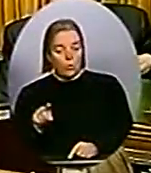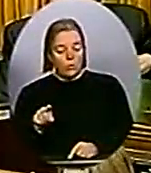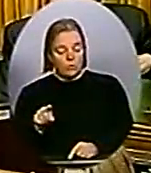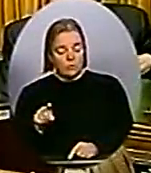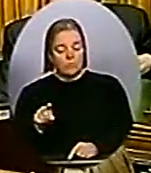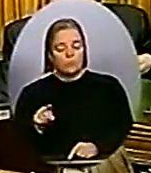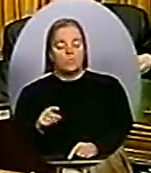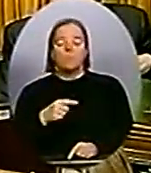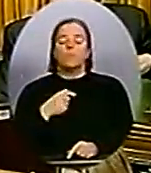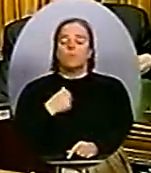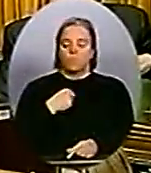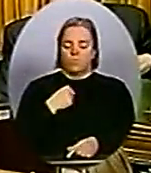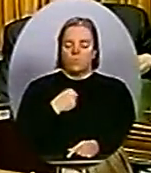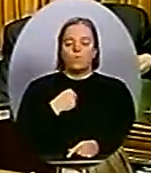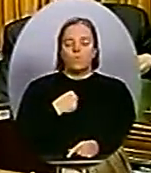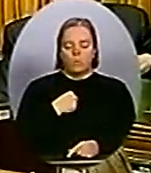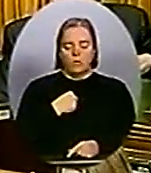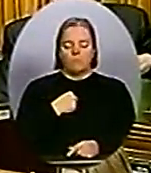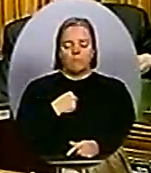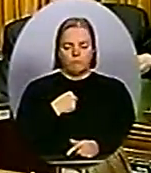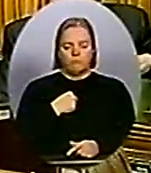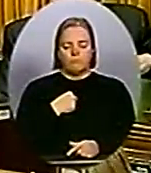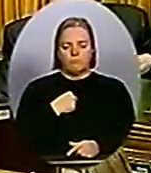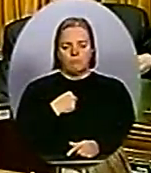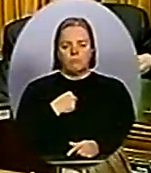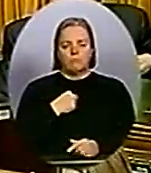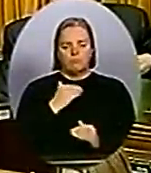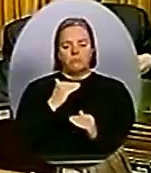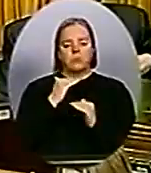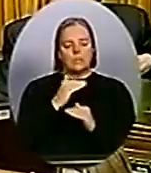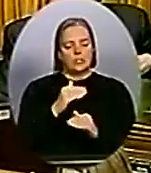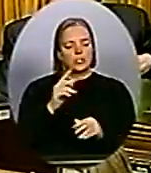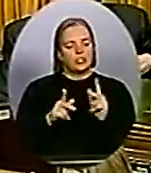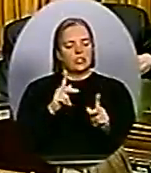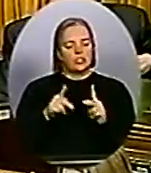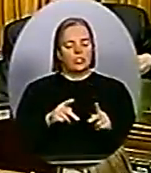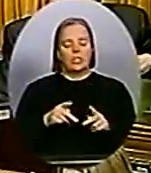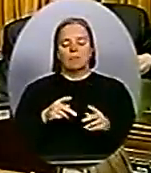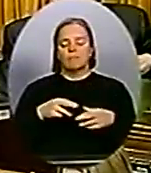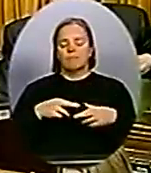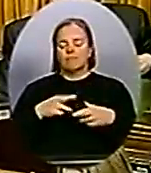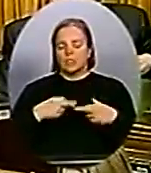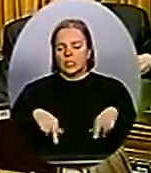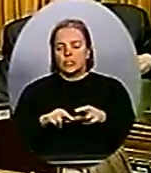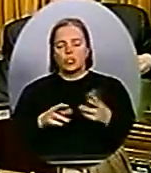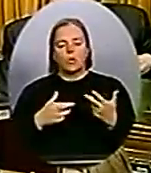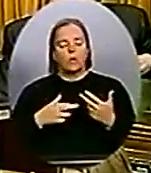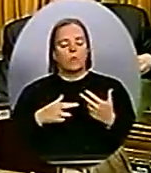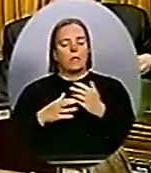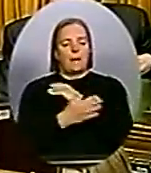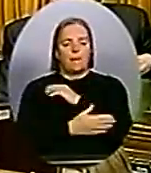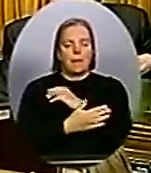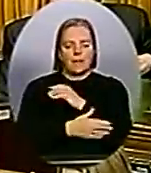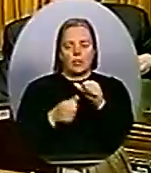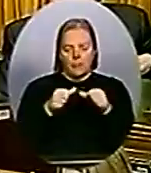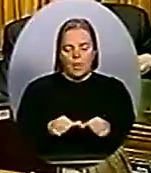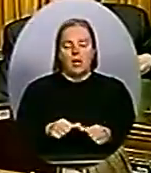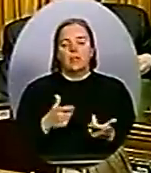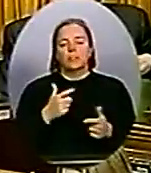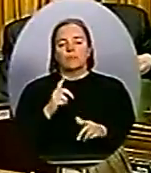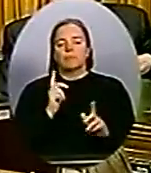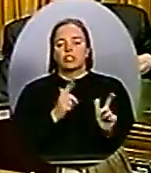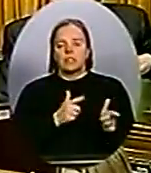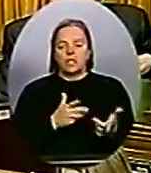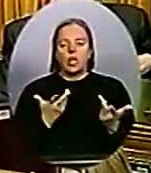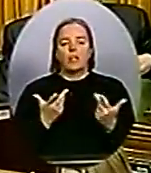honest, law-abiding duck hunters and farmers, and vote to eliminate the wasteful billion-dollar long gun registry. But when he